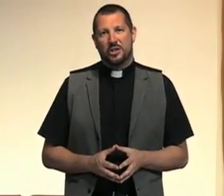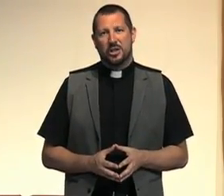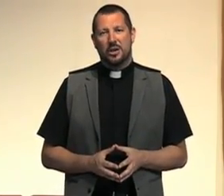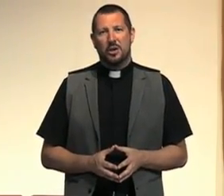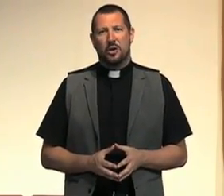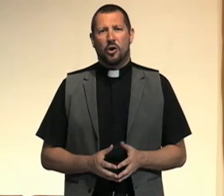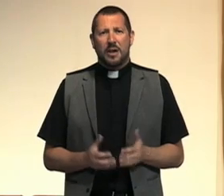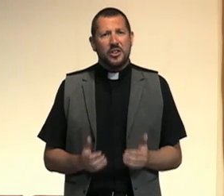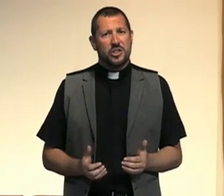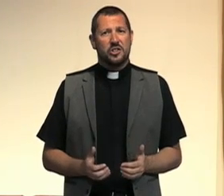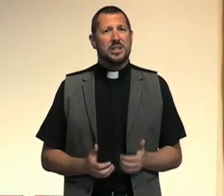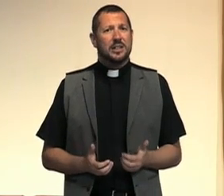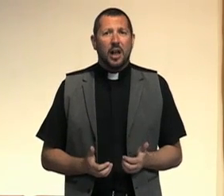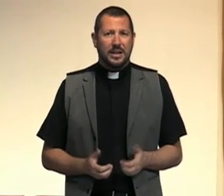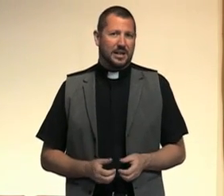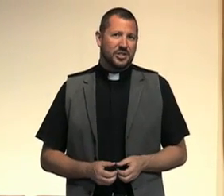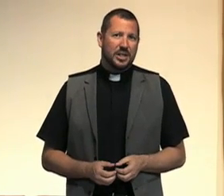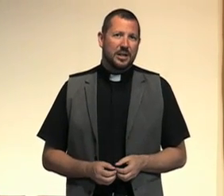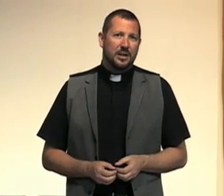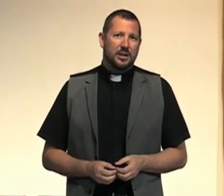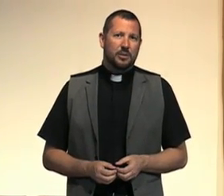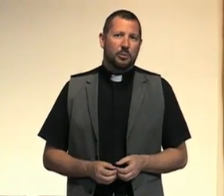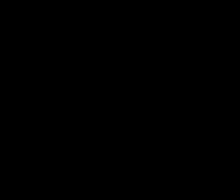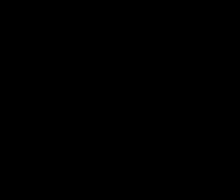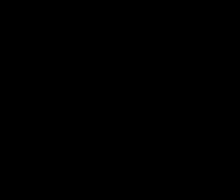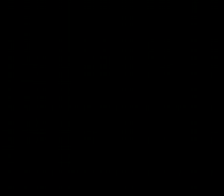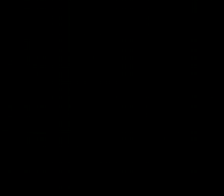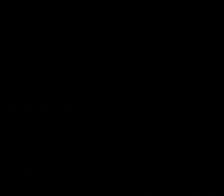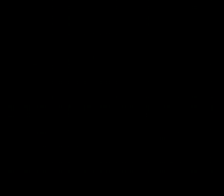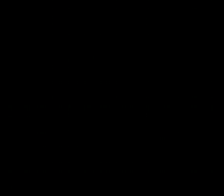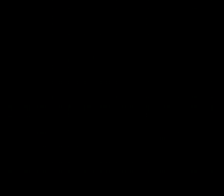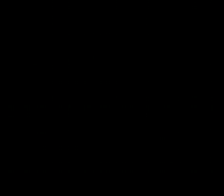local church or other churches like us